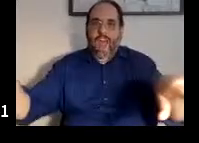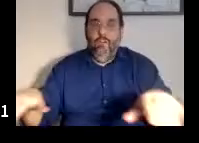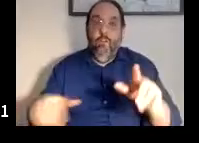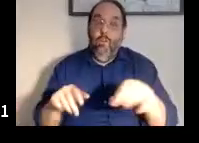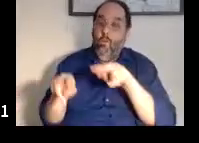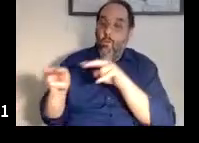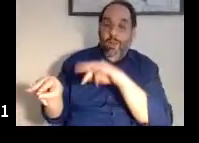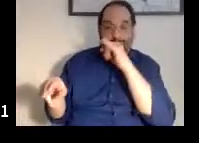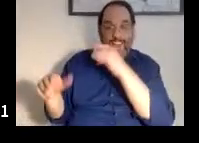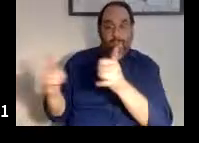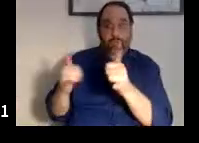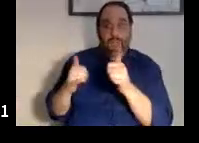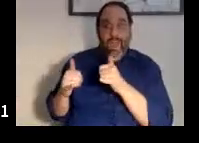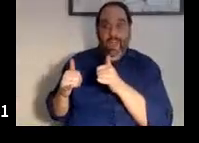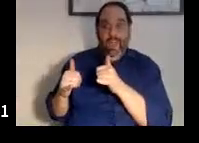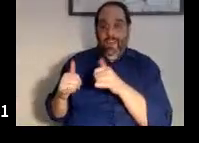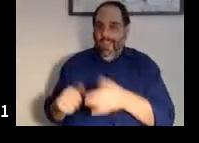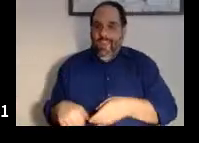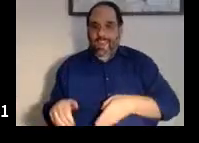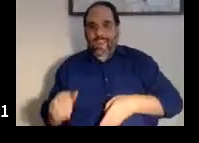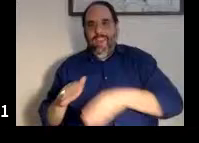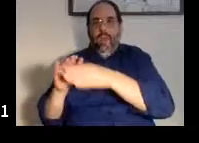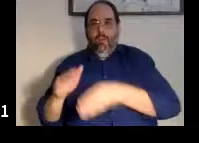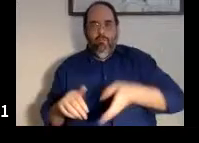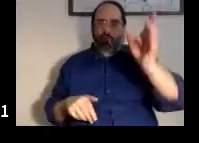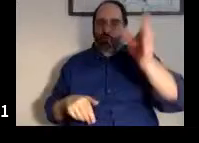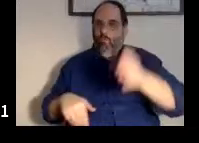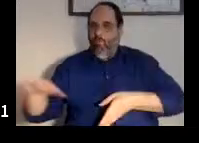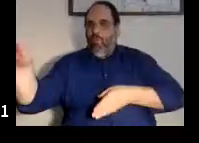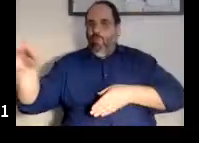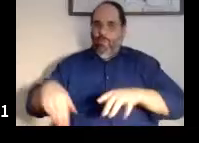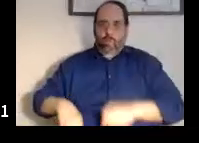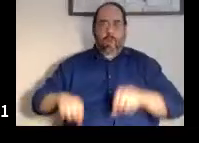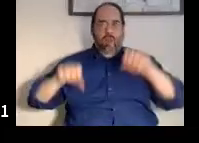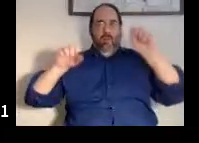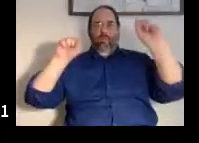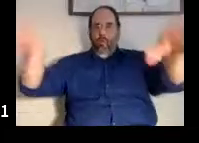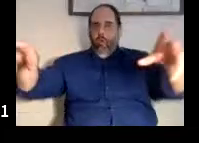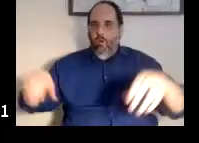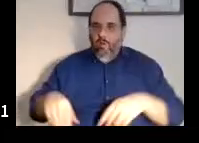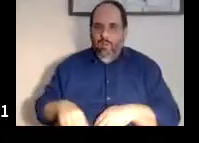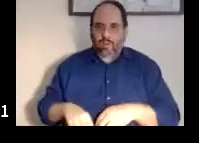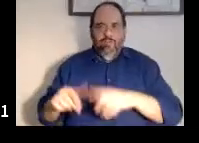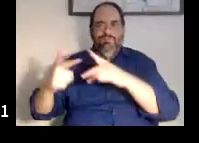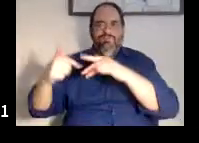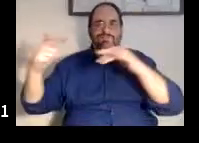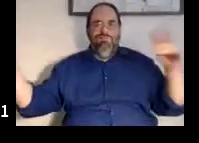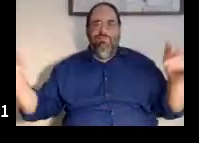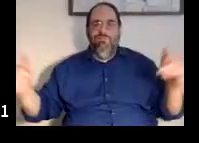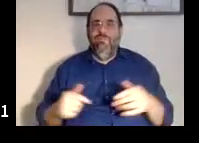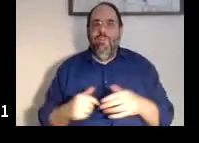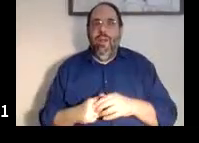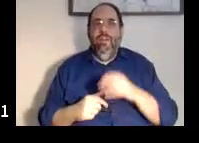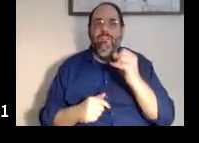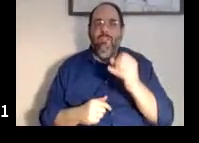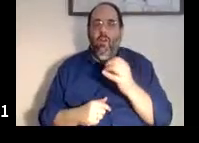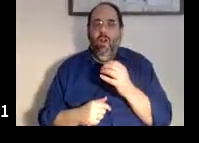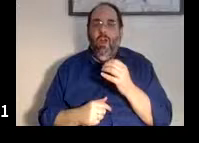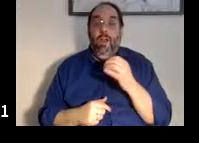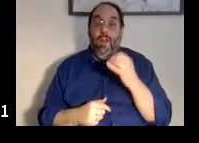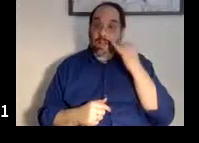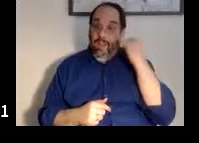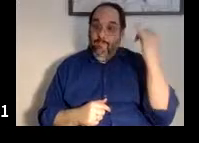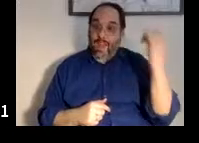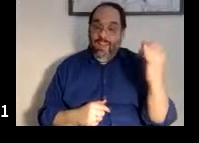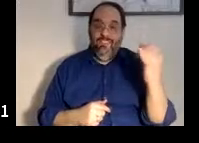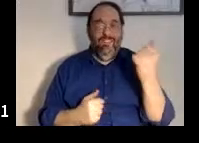kids in a playground, they're kicking it, right? The surface material, they're throwing it, they're doing whatever they can with it. And so now imagine